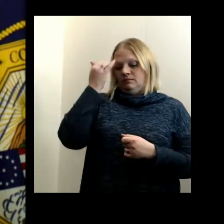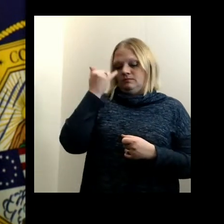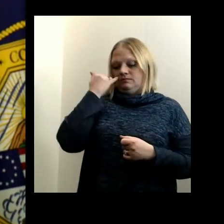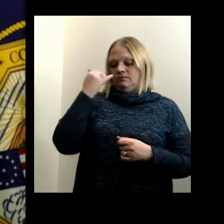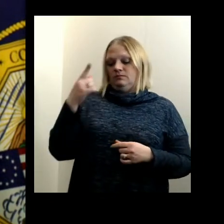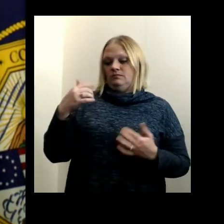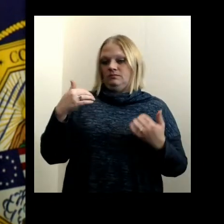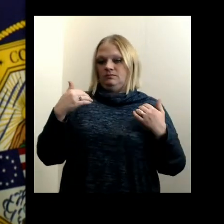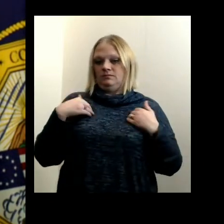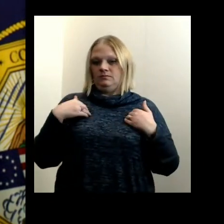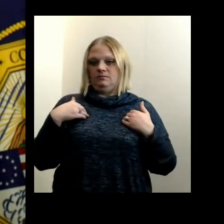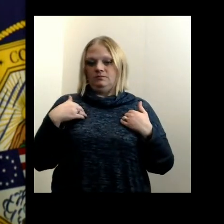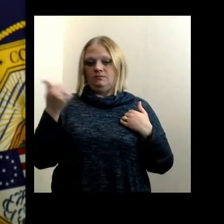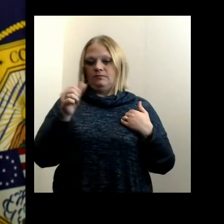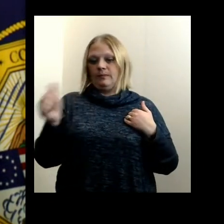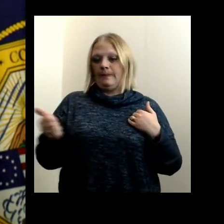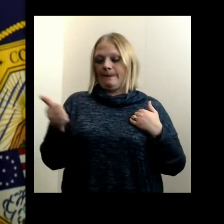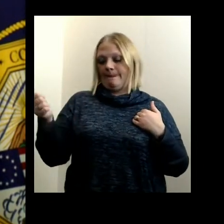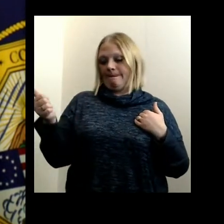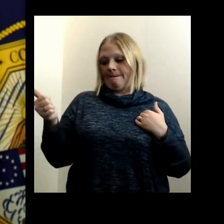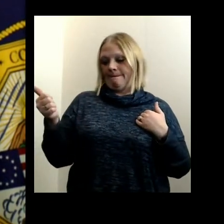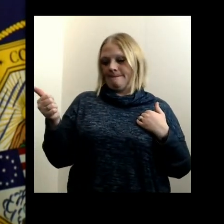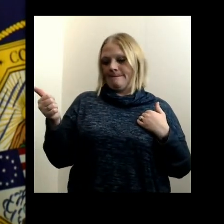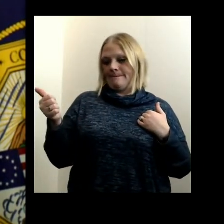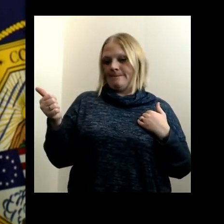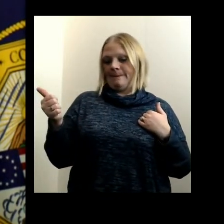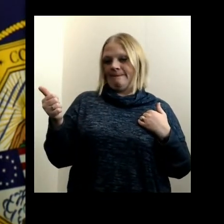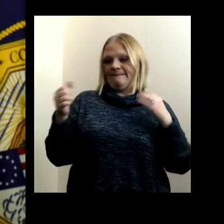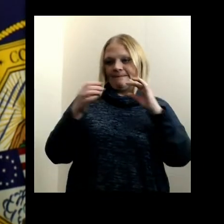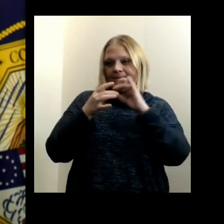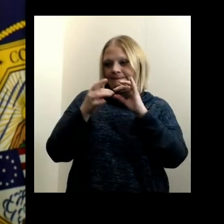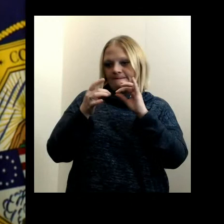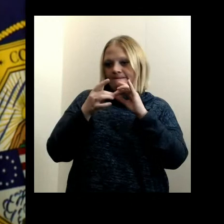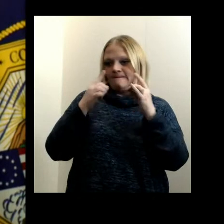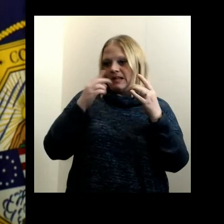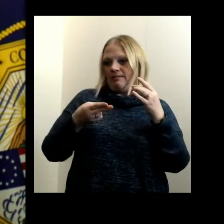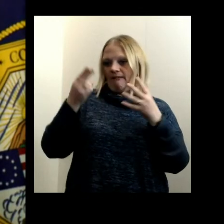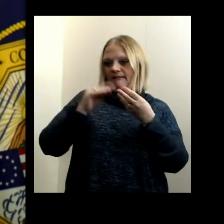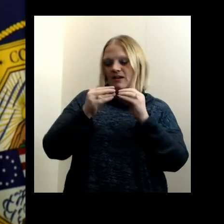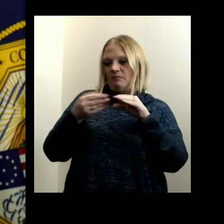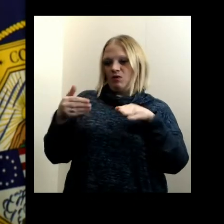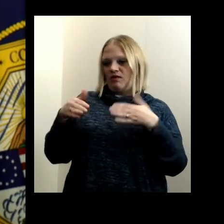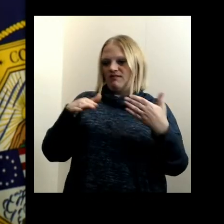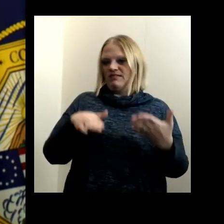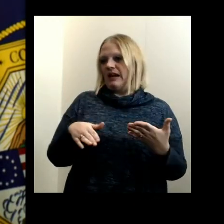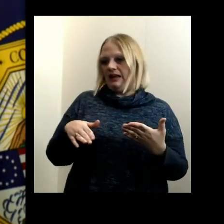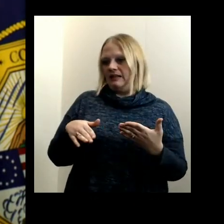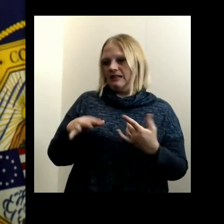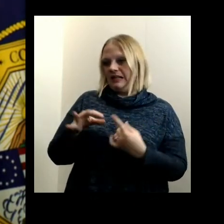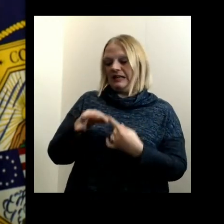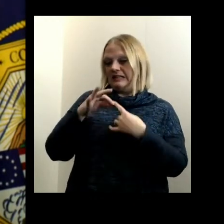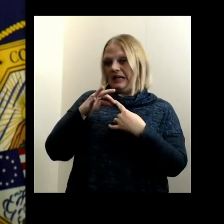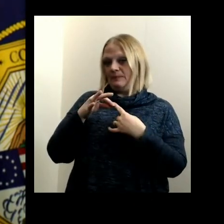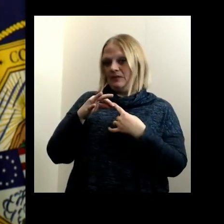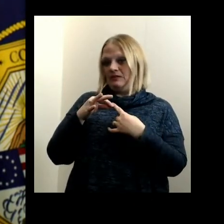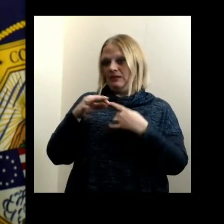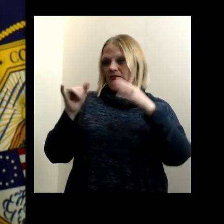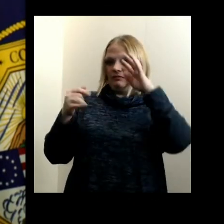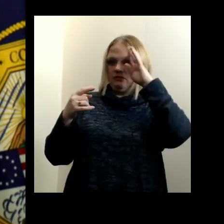have are there any other insights to be gleaned from the high numbers of deaths we're seeing other than the simple fact that